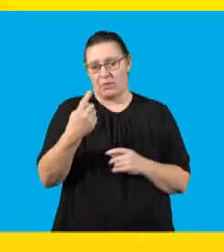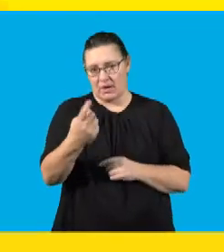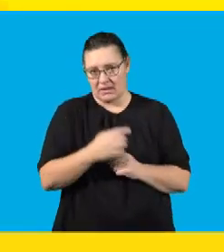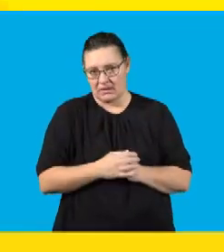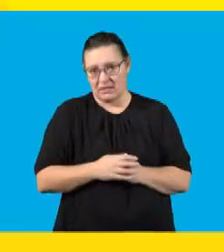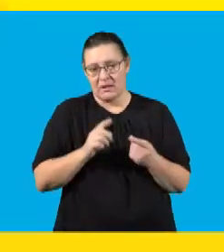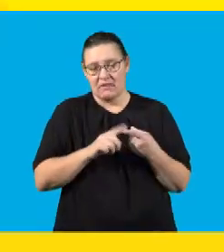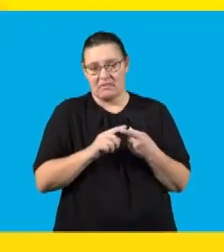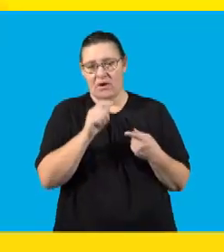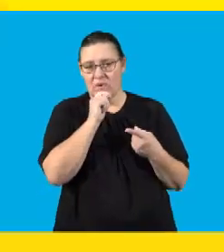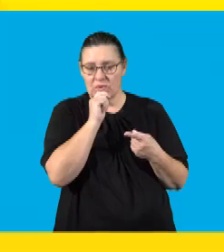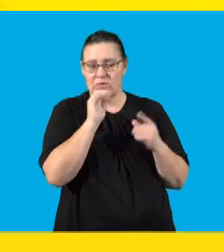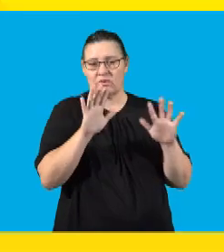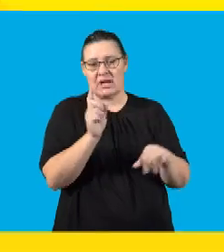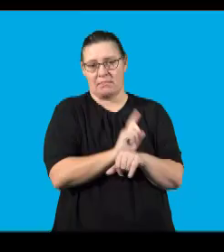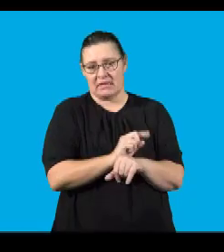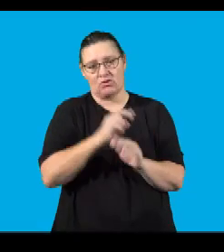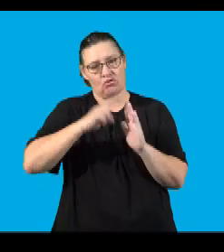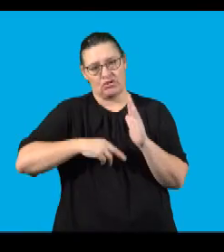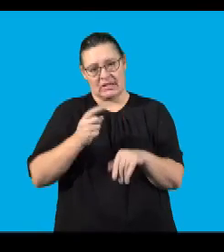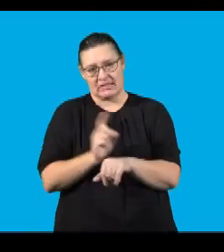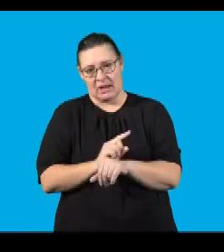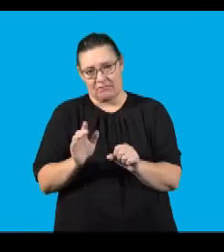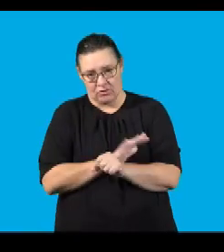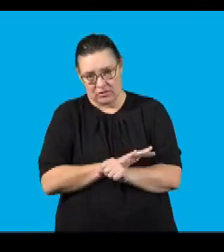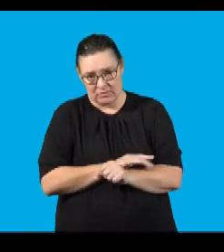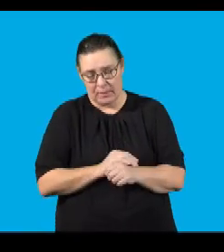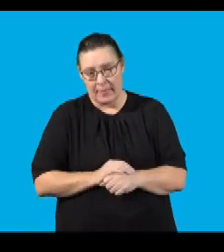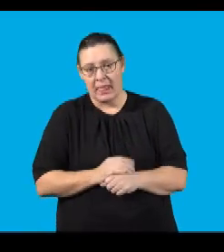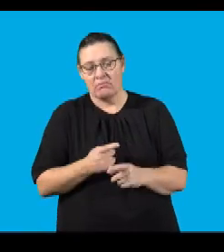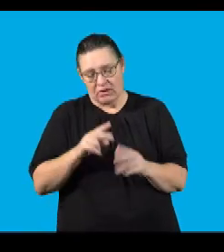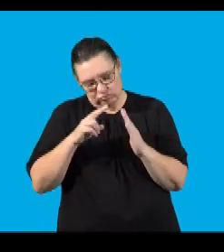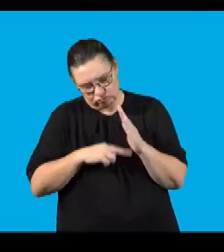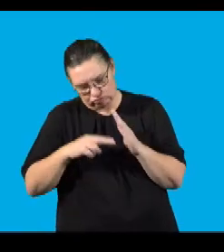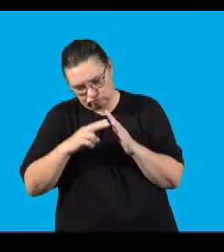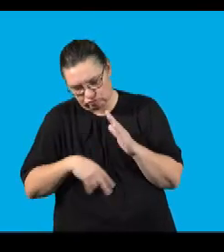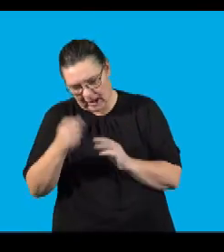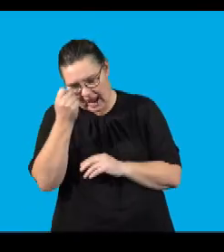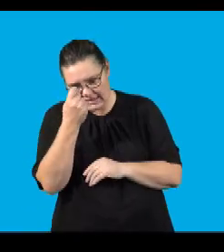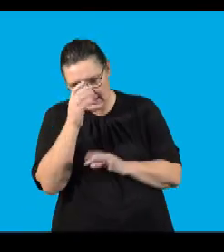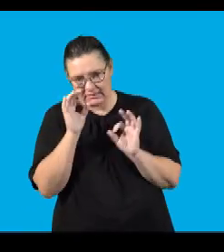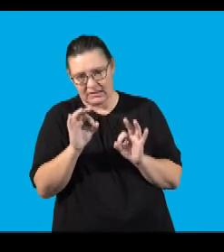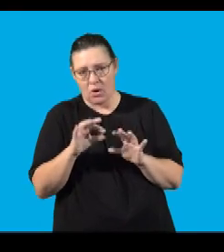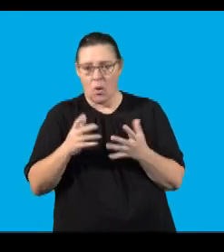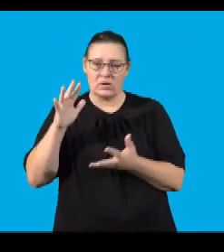paper 1. First of all, use your 10 minutes of reading time fruitfully. Spend that reading